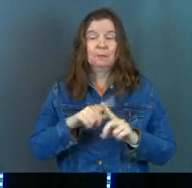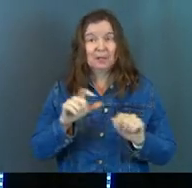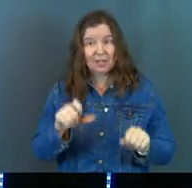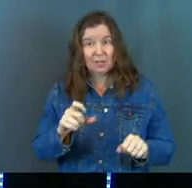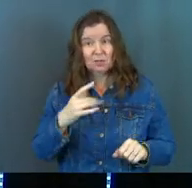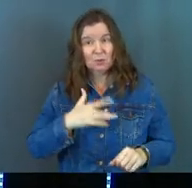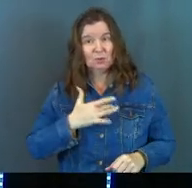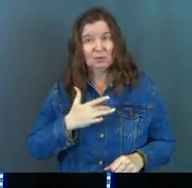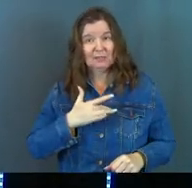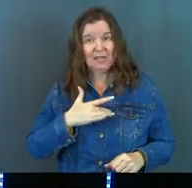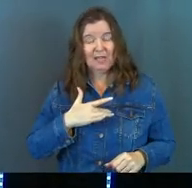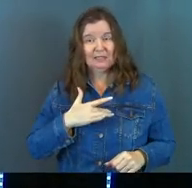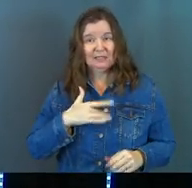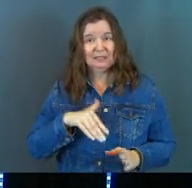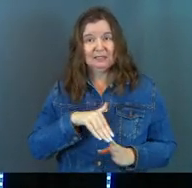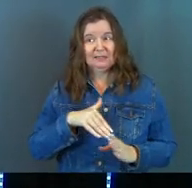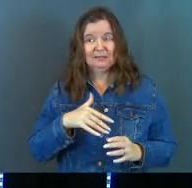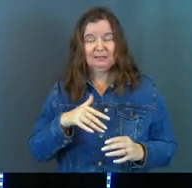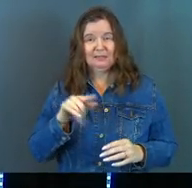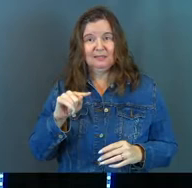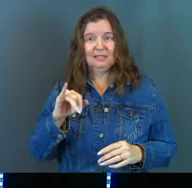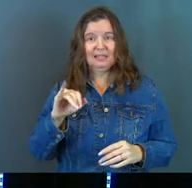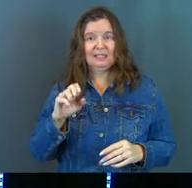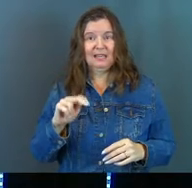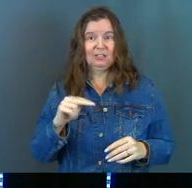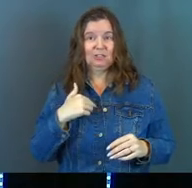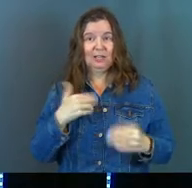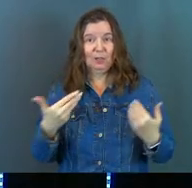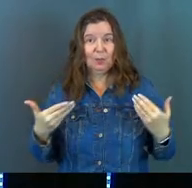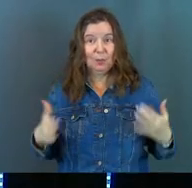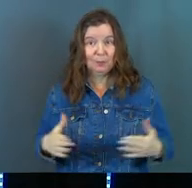can you sense the tension in the room?